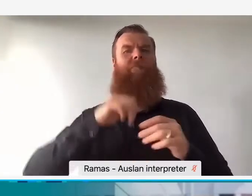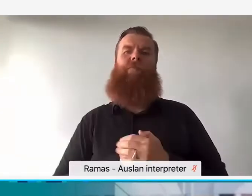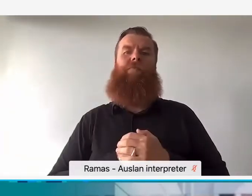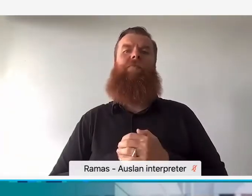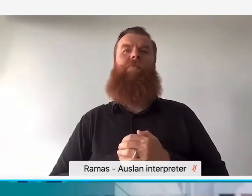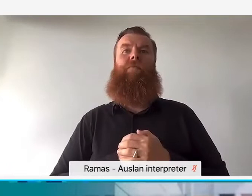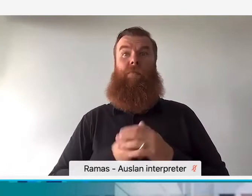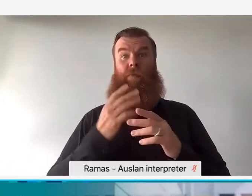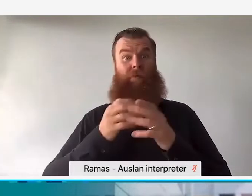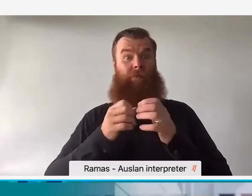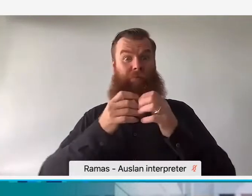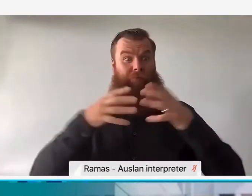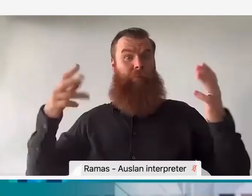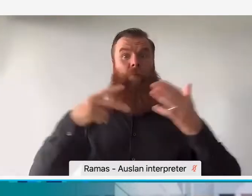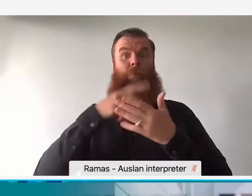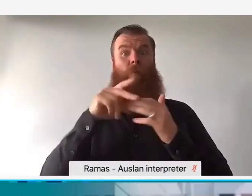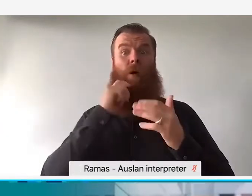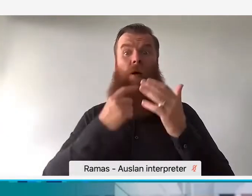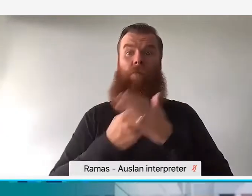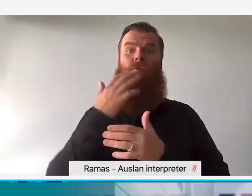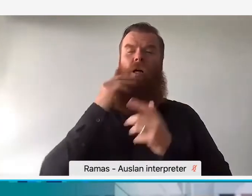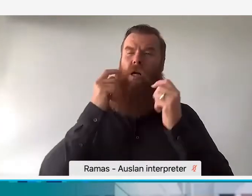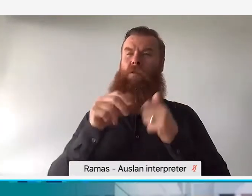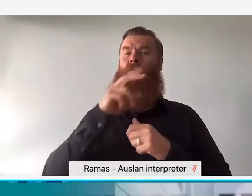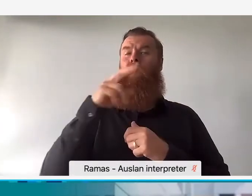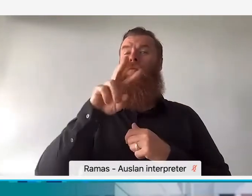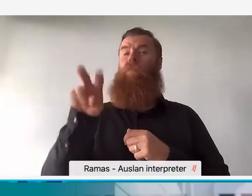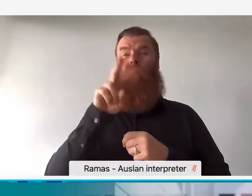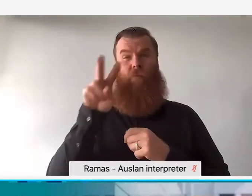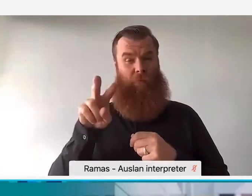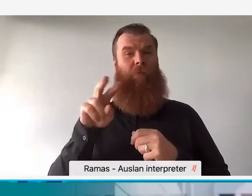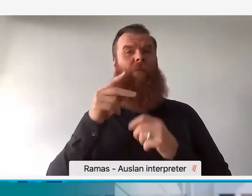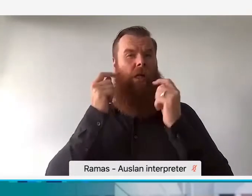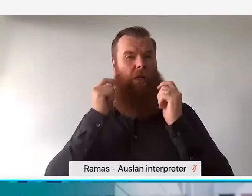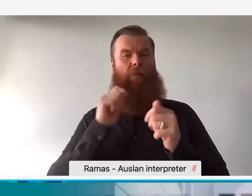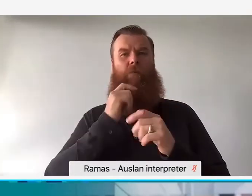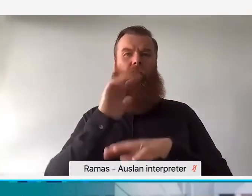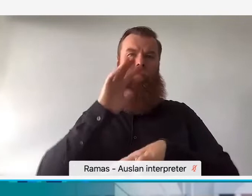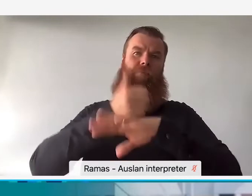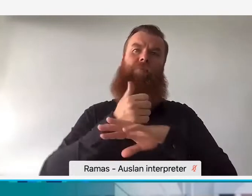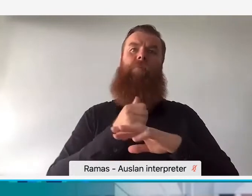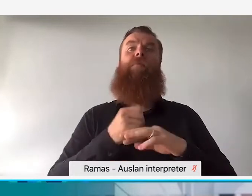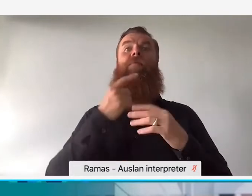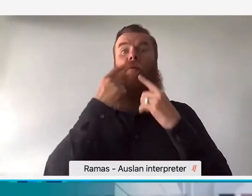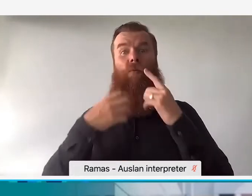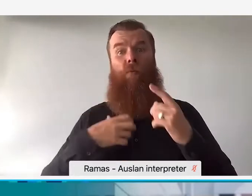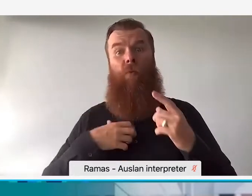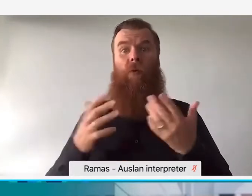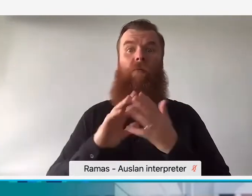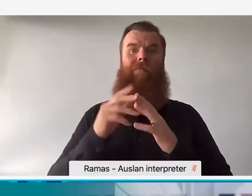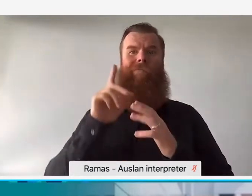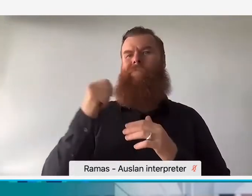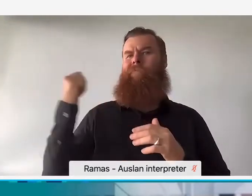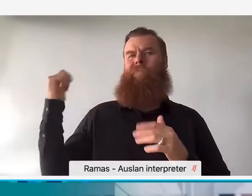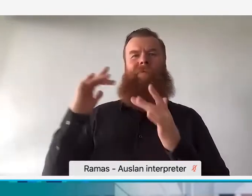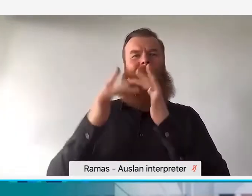will occur in early 2022. For more information, again, we put the link on the screen,